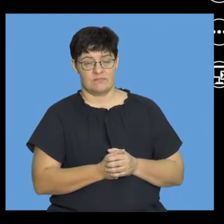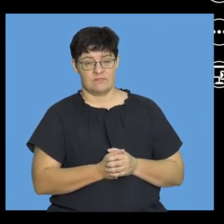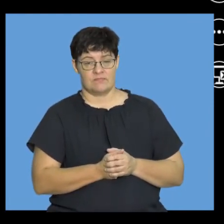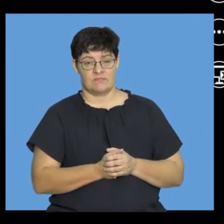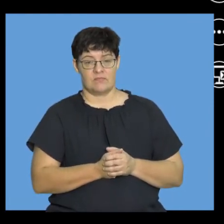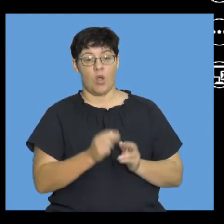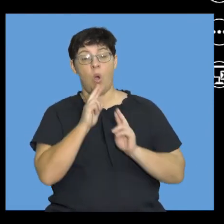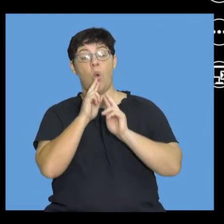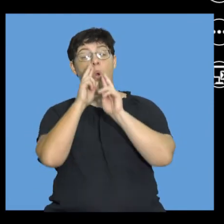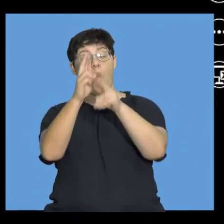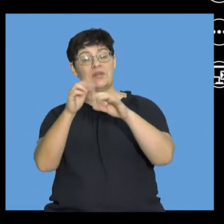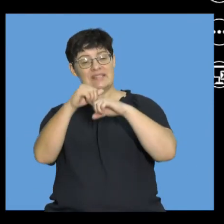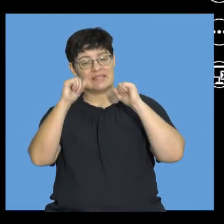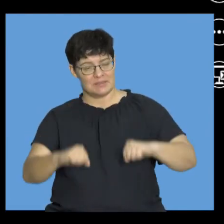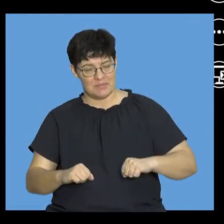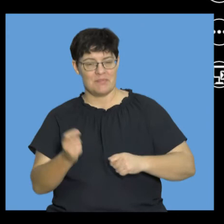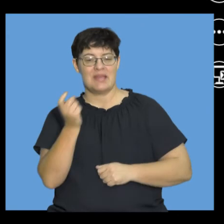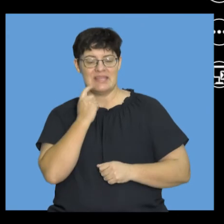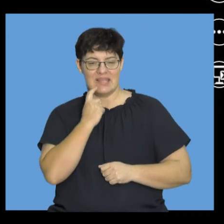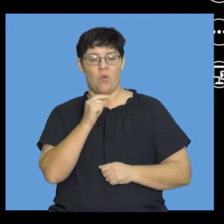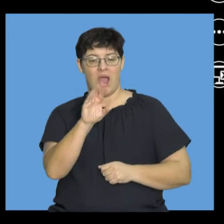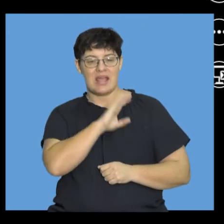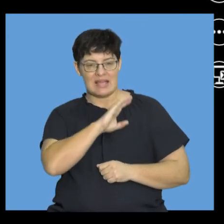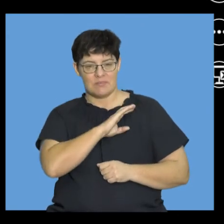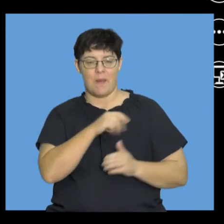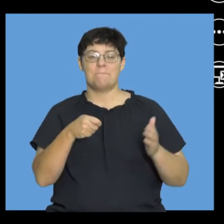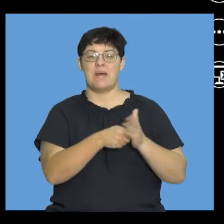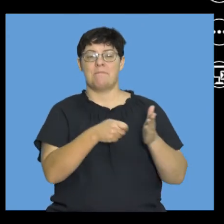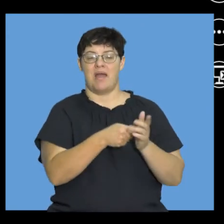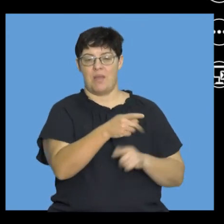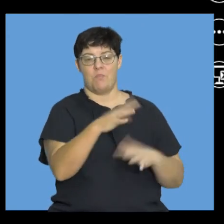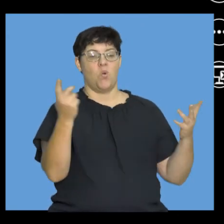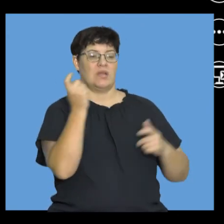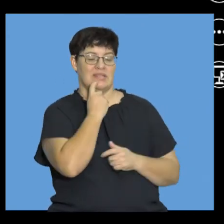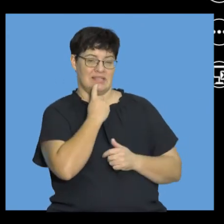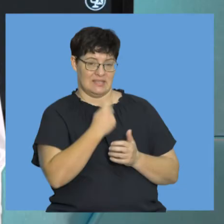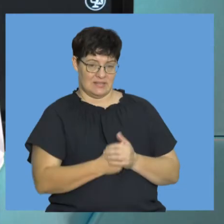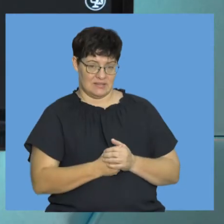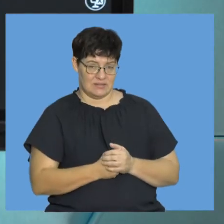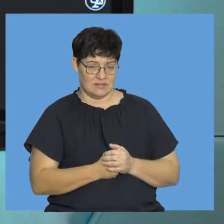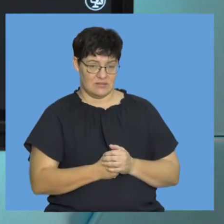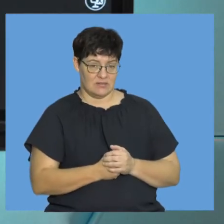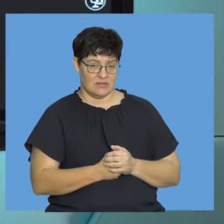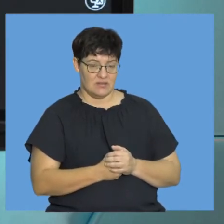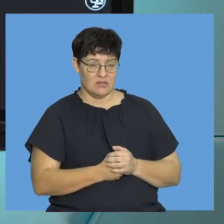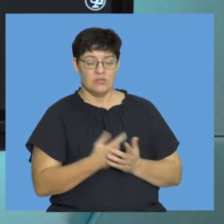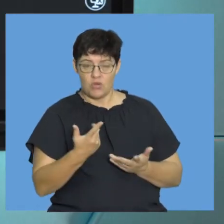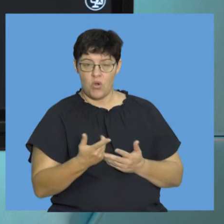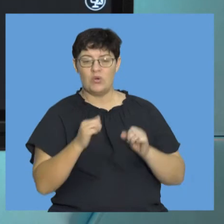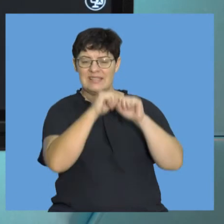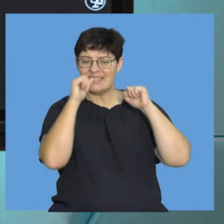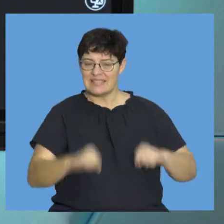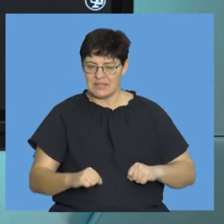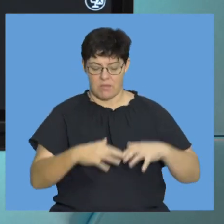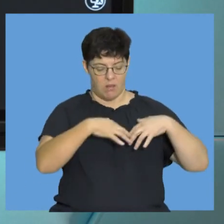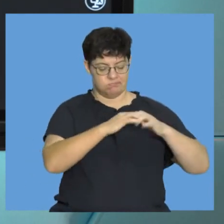User-friendly ordering systems so that customers can easily buy goods. Very important. Make sure that you have systems